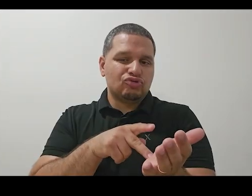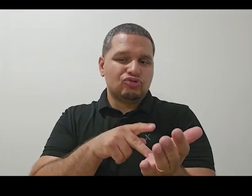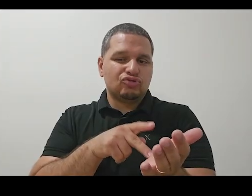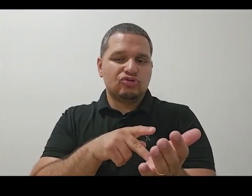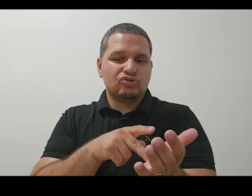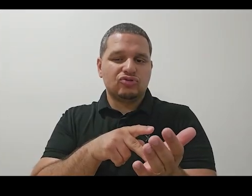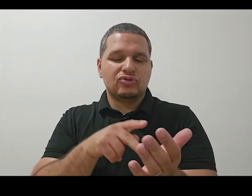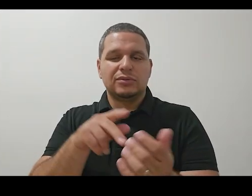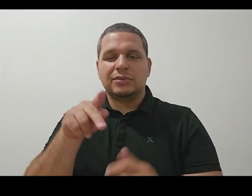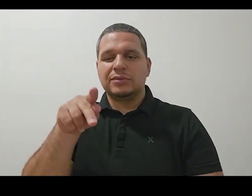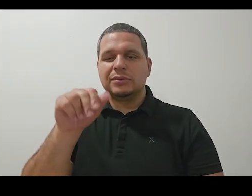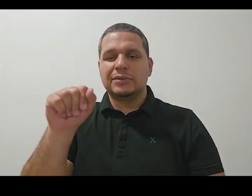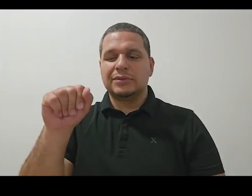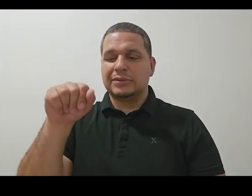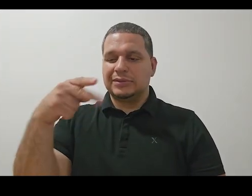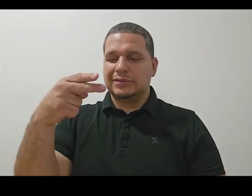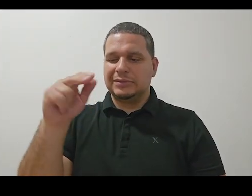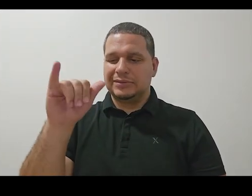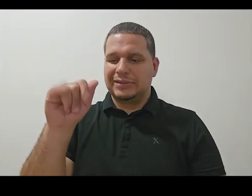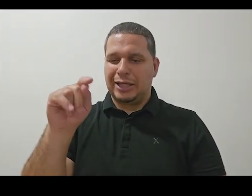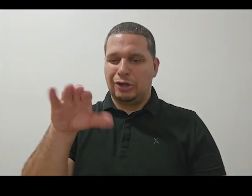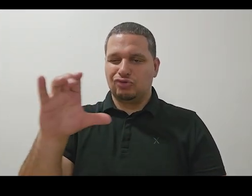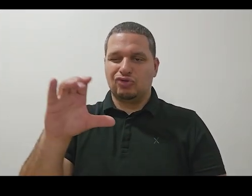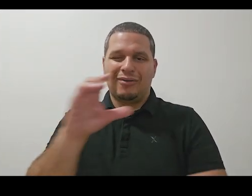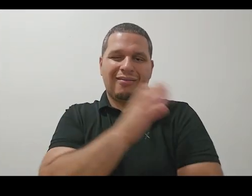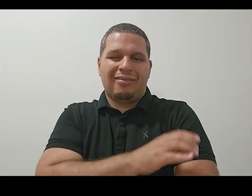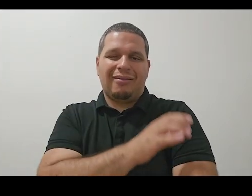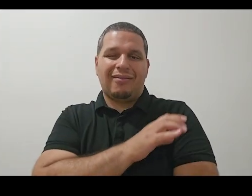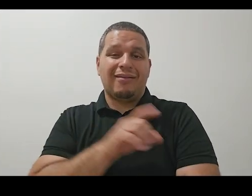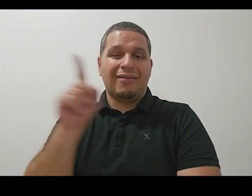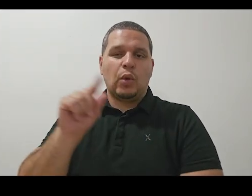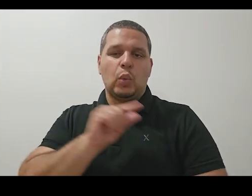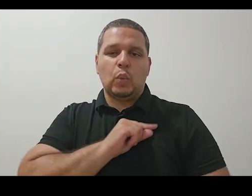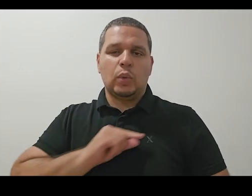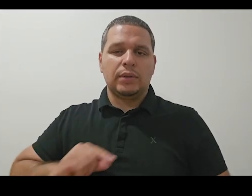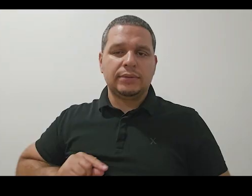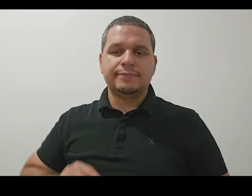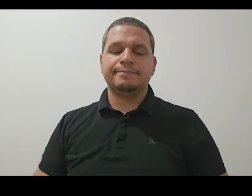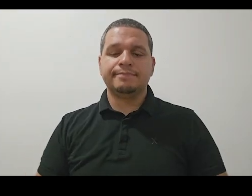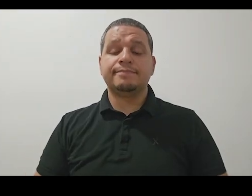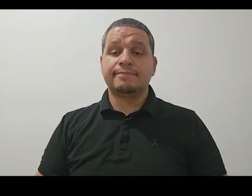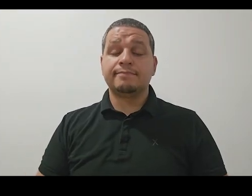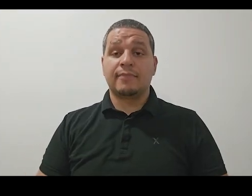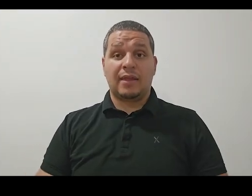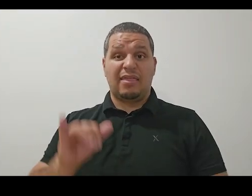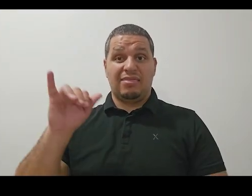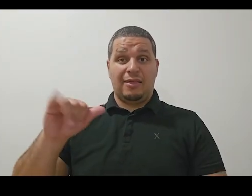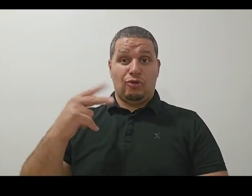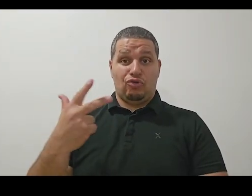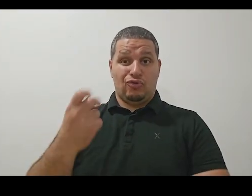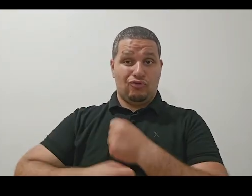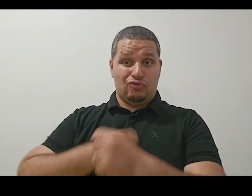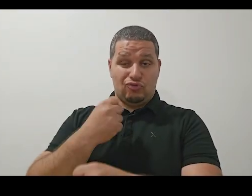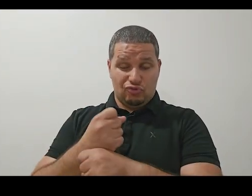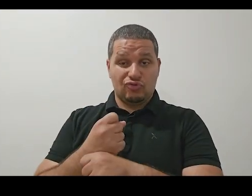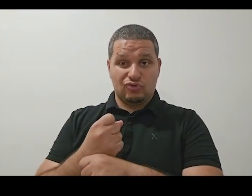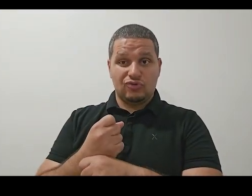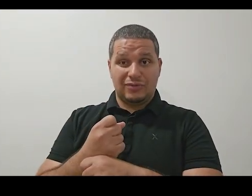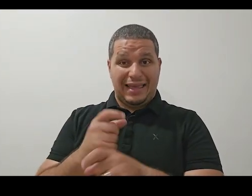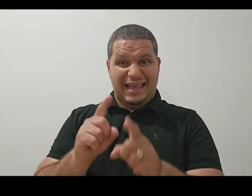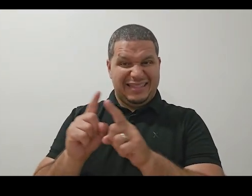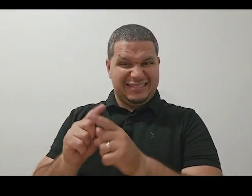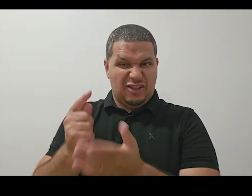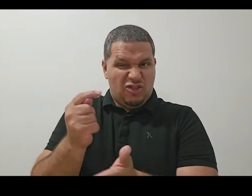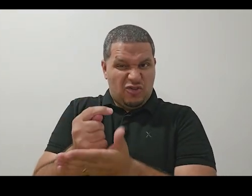a psychiatric clinic in Queens. And in those 3 years as a therapist,